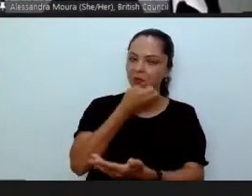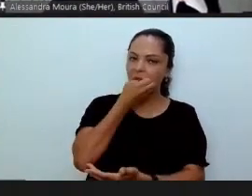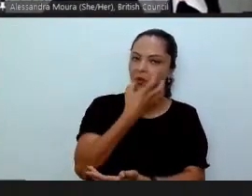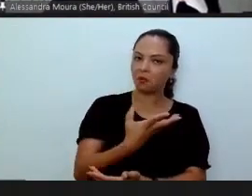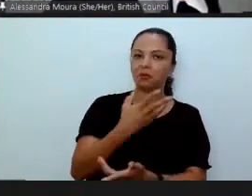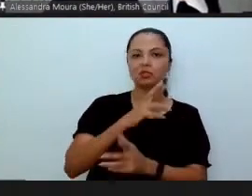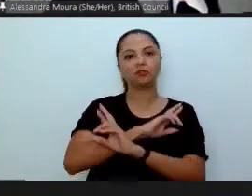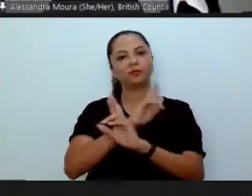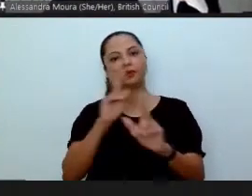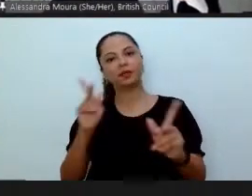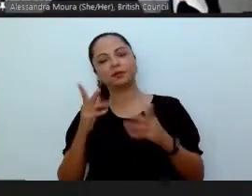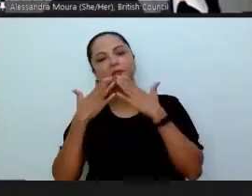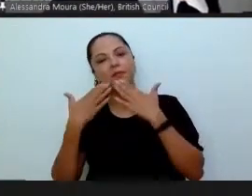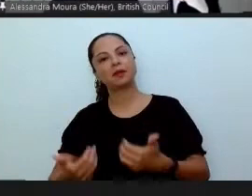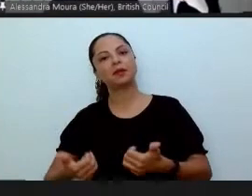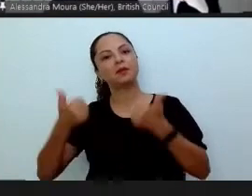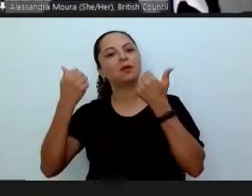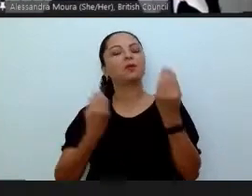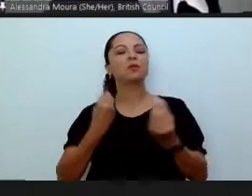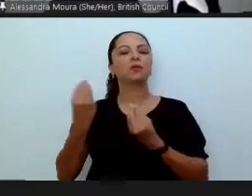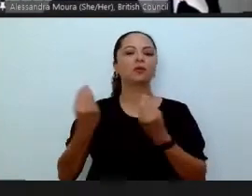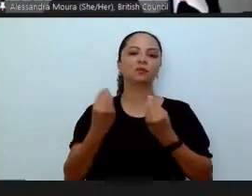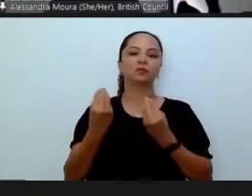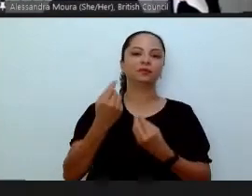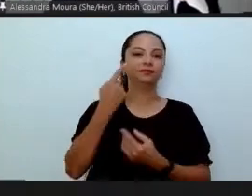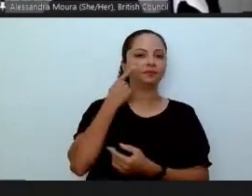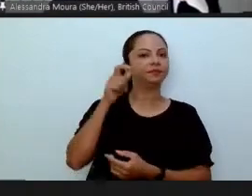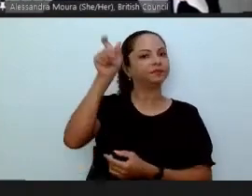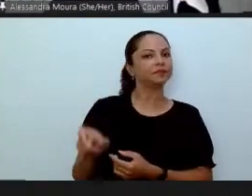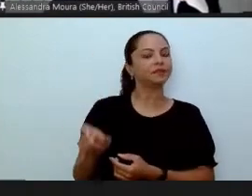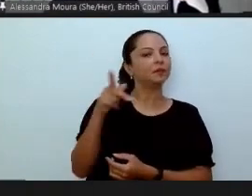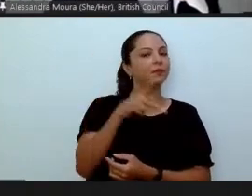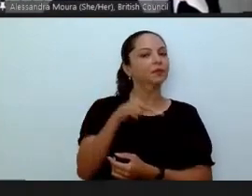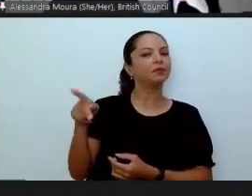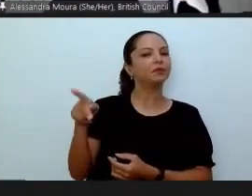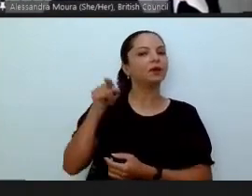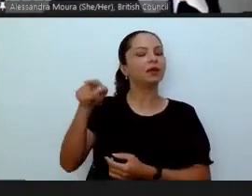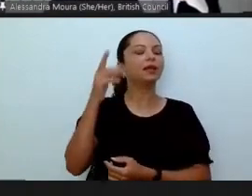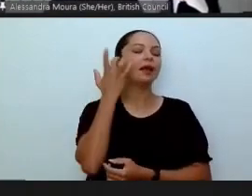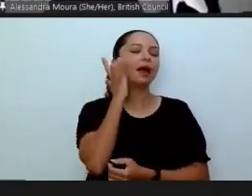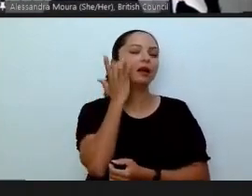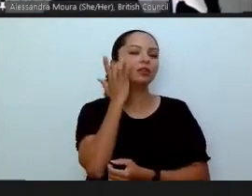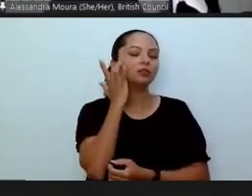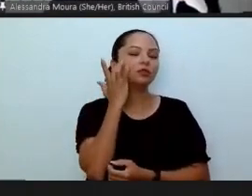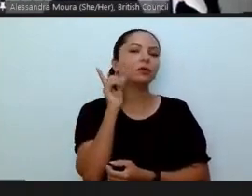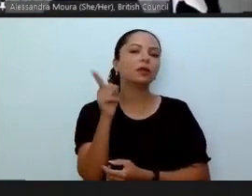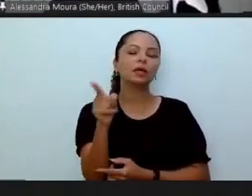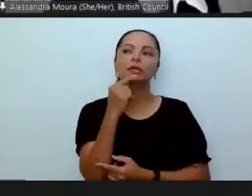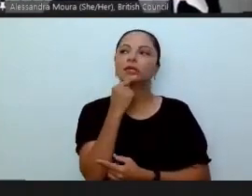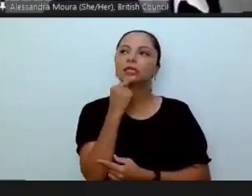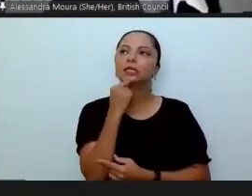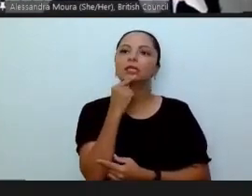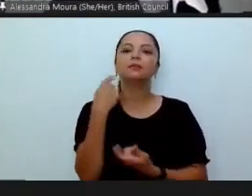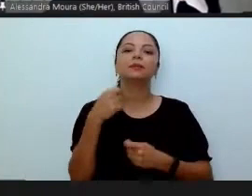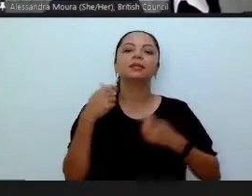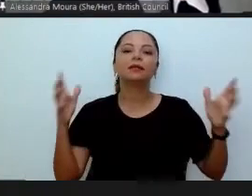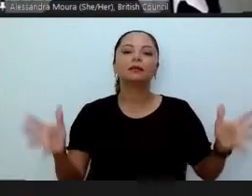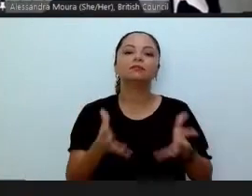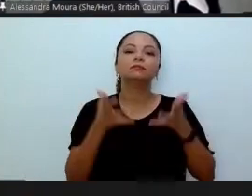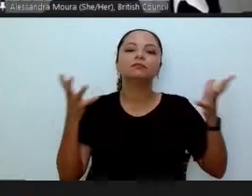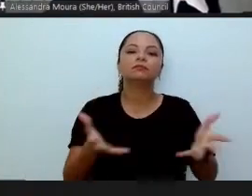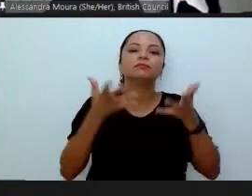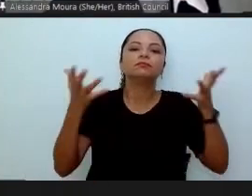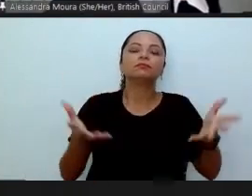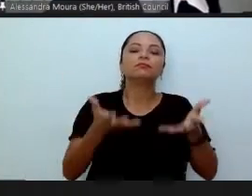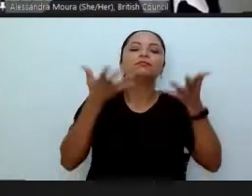they want to develop on the area of motivation, which is key when it comes to learning a language. And the focus the